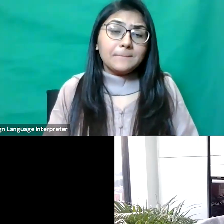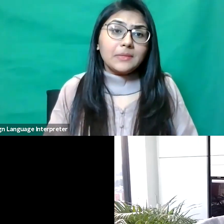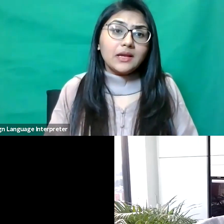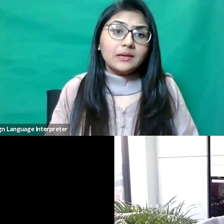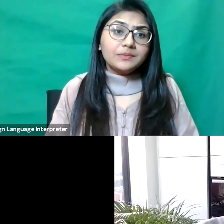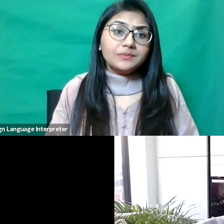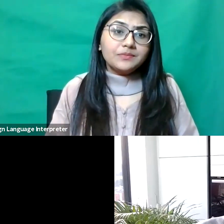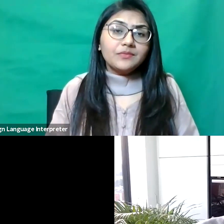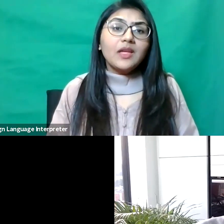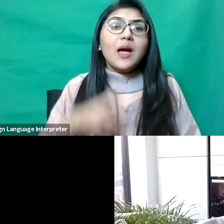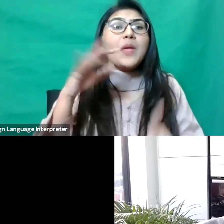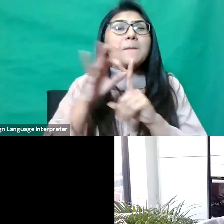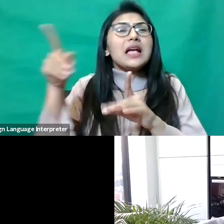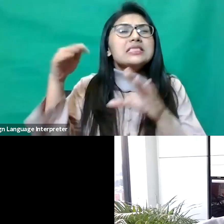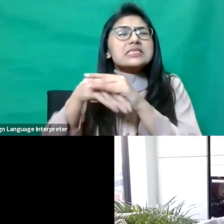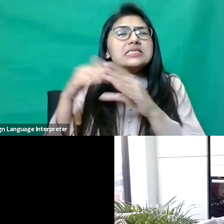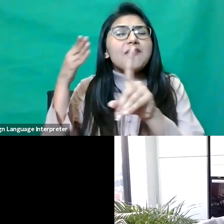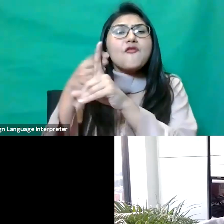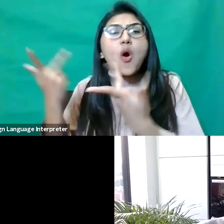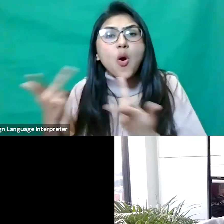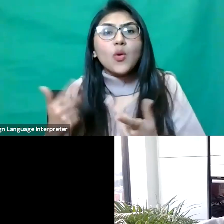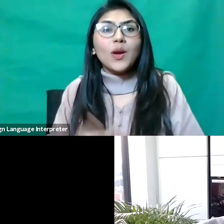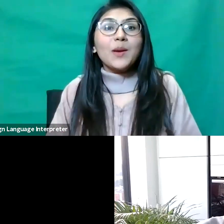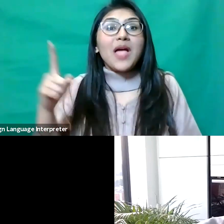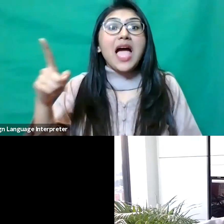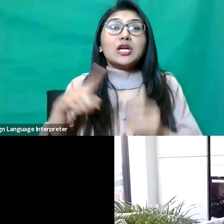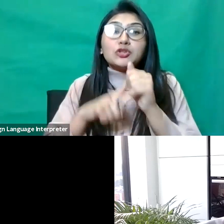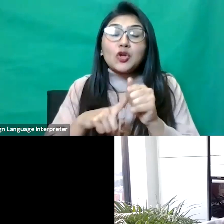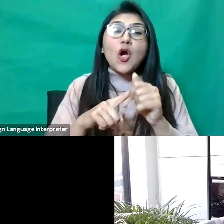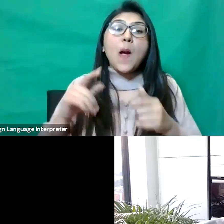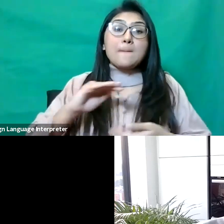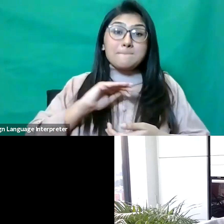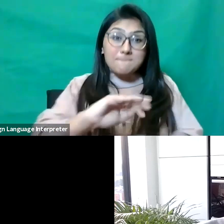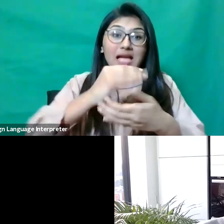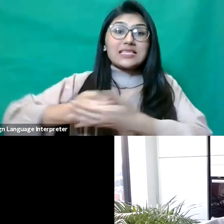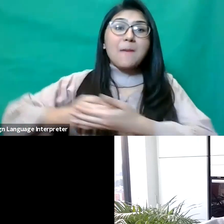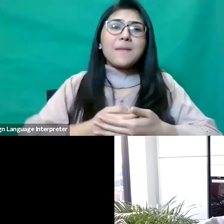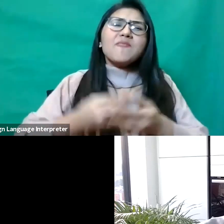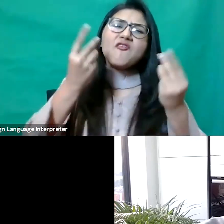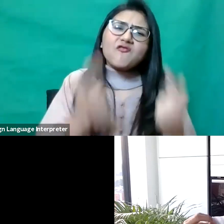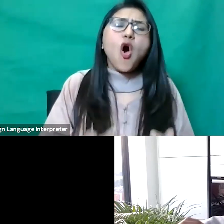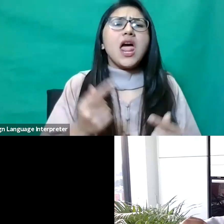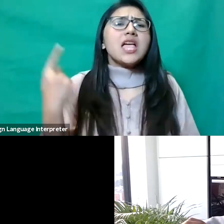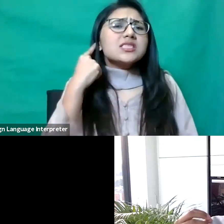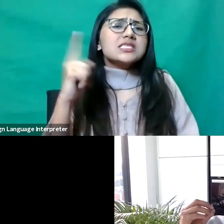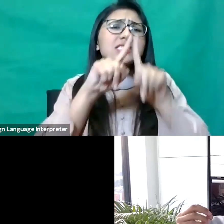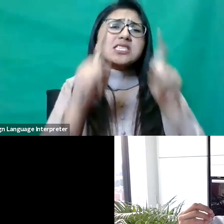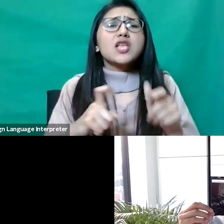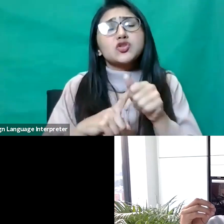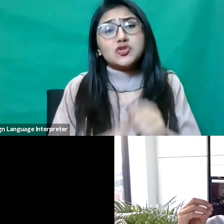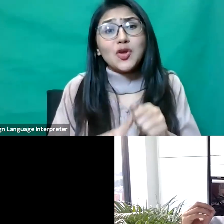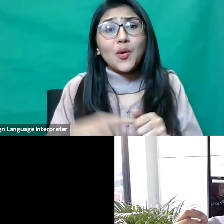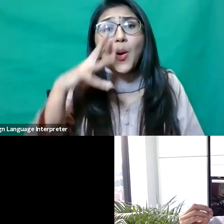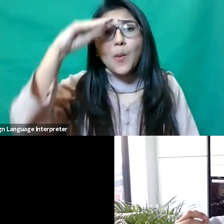those people in Pakistan that it's important for the babies to get hearing tests as soon as possible, and especially for the parents to